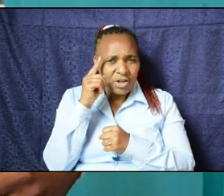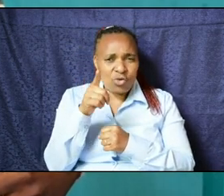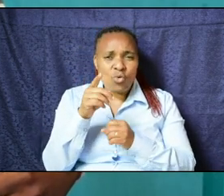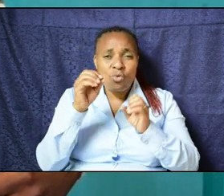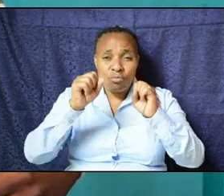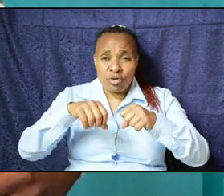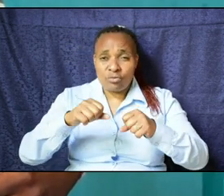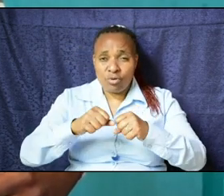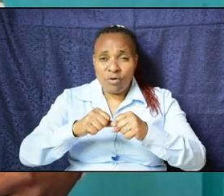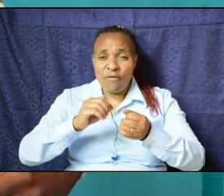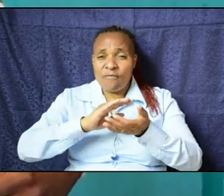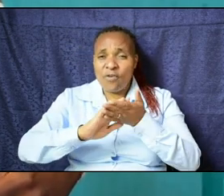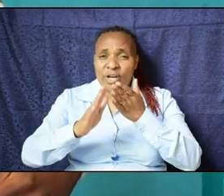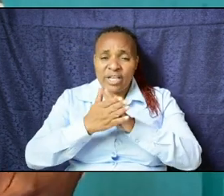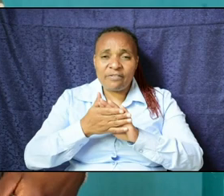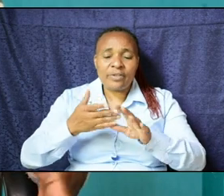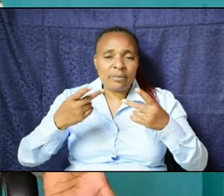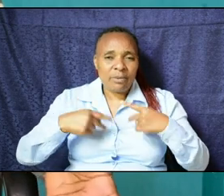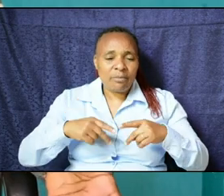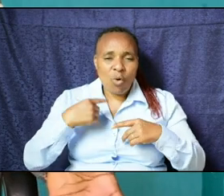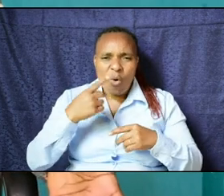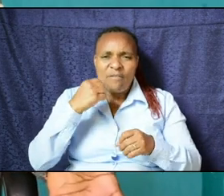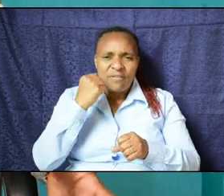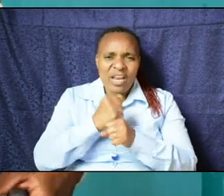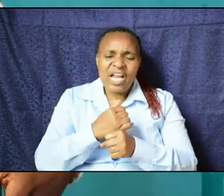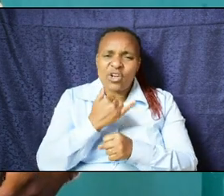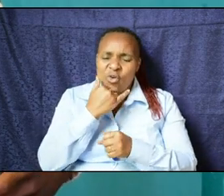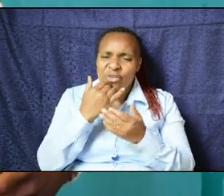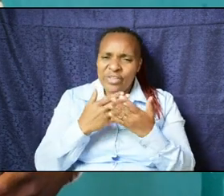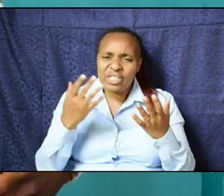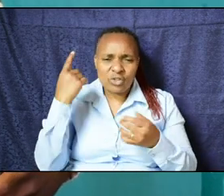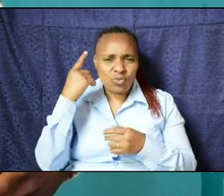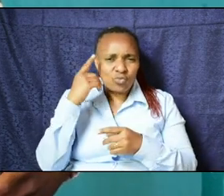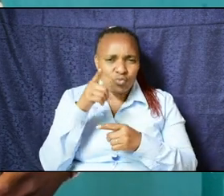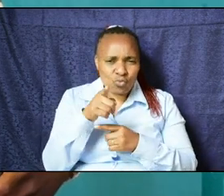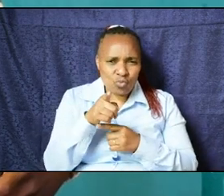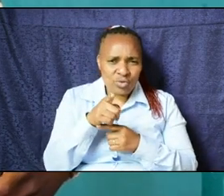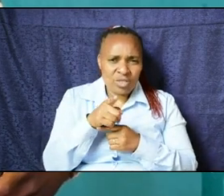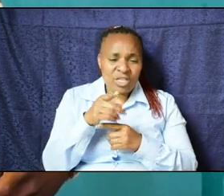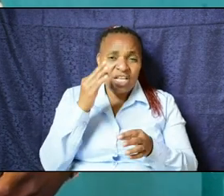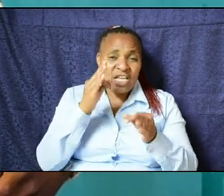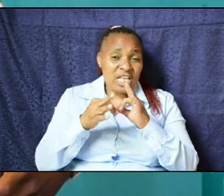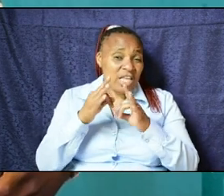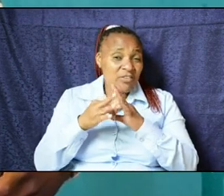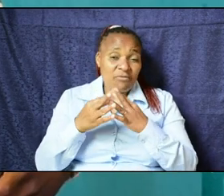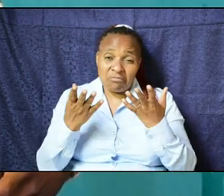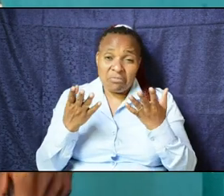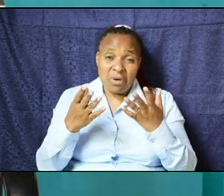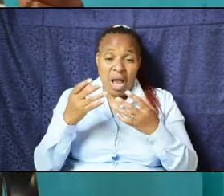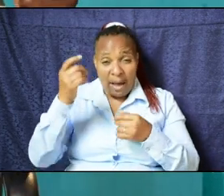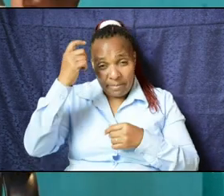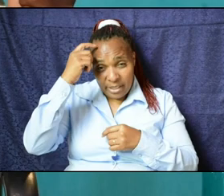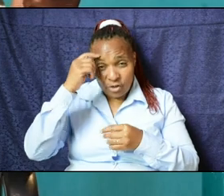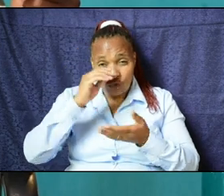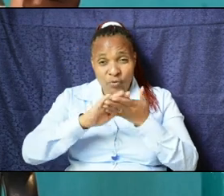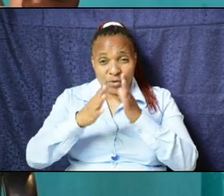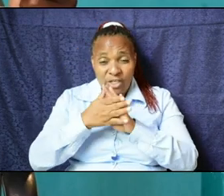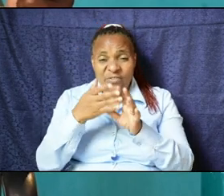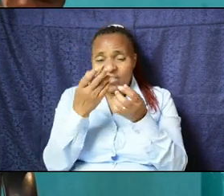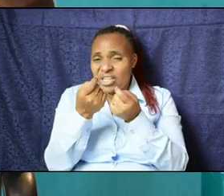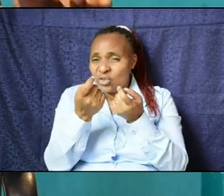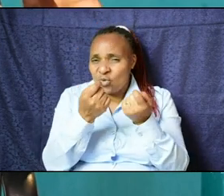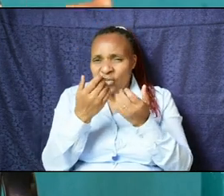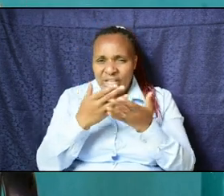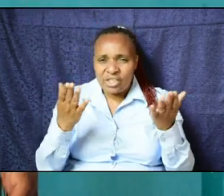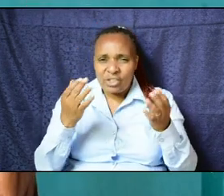be so forgiving of people who had done horrible things to you? And do you have the ability to forgive those around you for the little things they do to